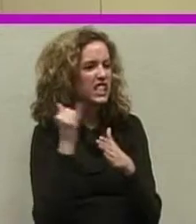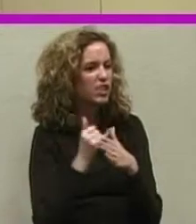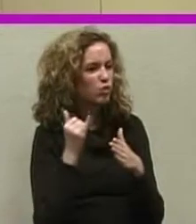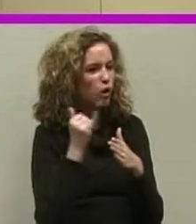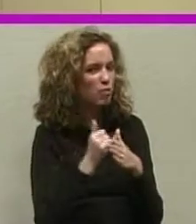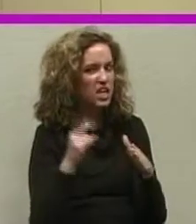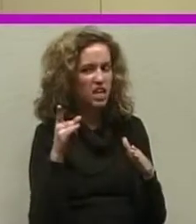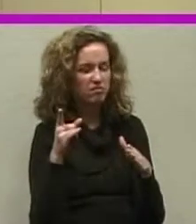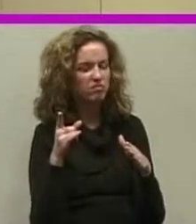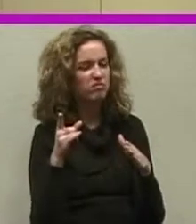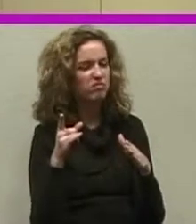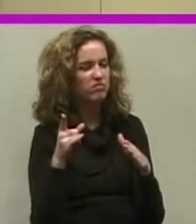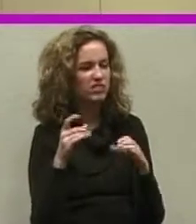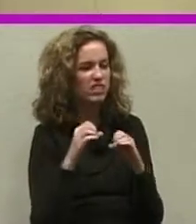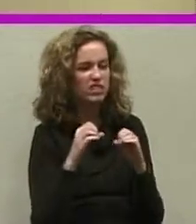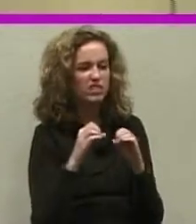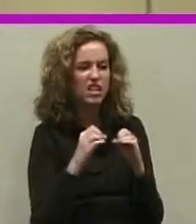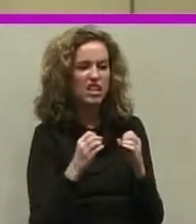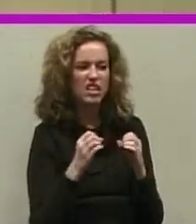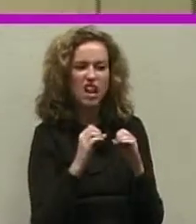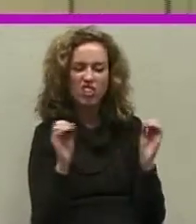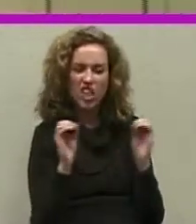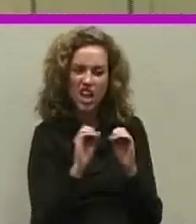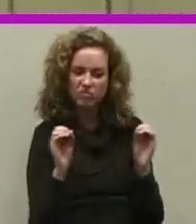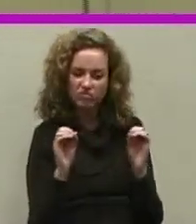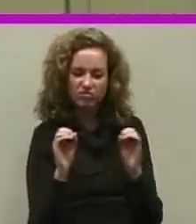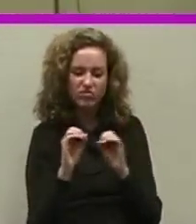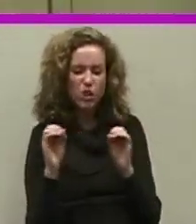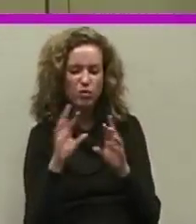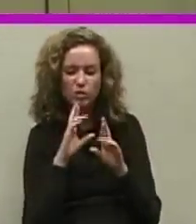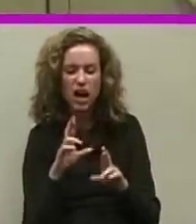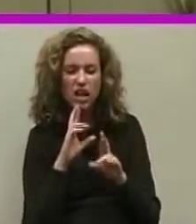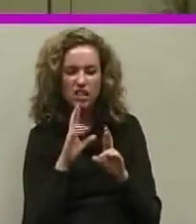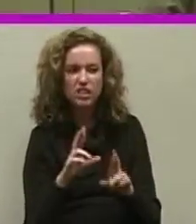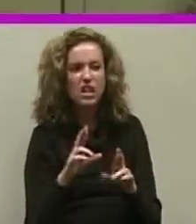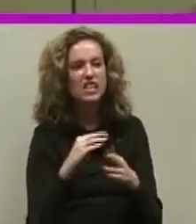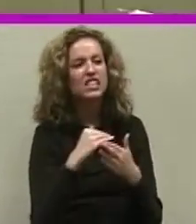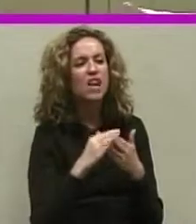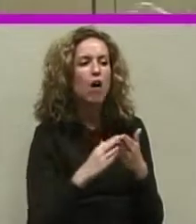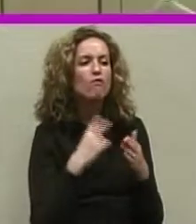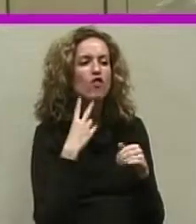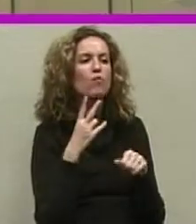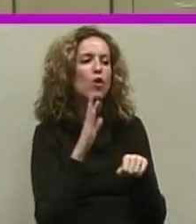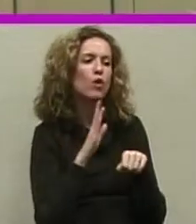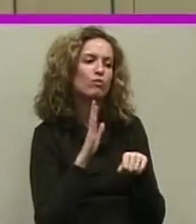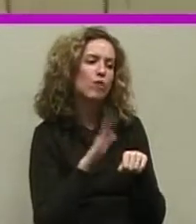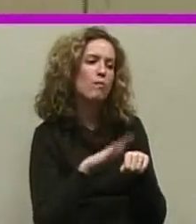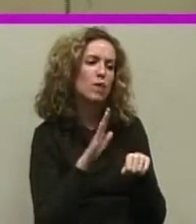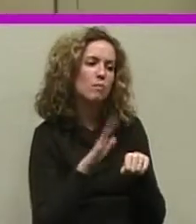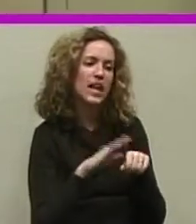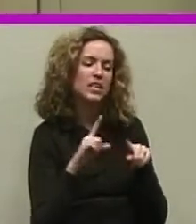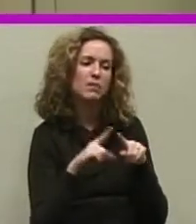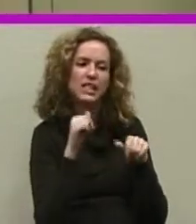Nothing and laughter. Getting a lot of nothing, okay? There's a couple of verbal reprimands. Again, anything consistent?